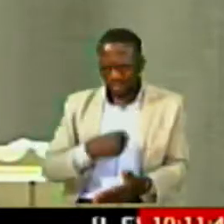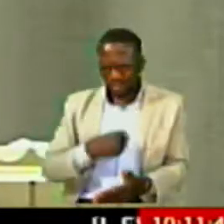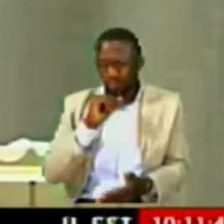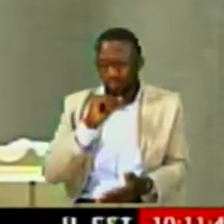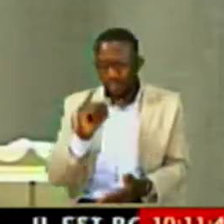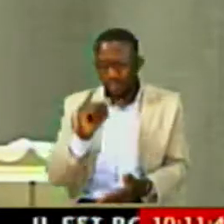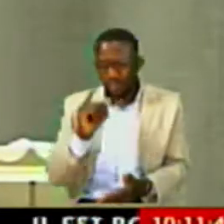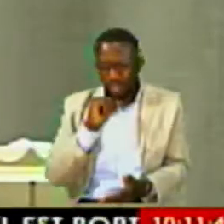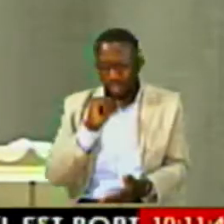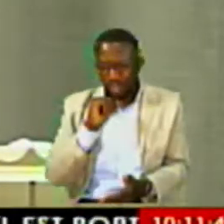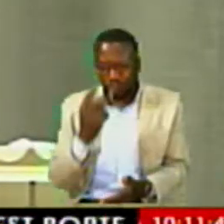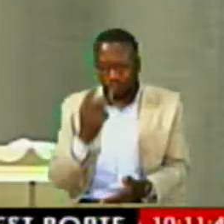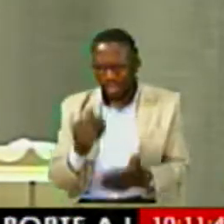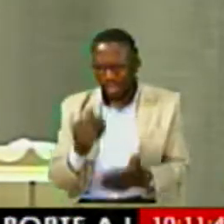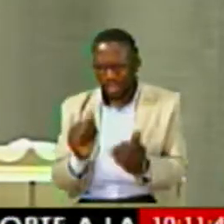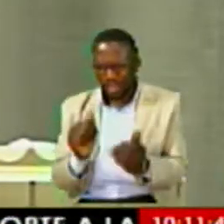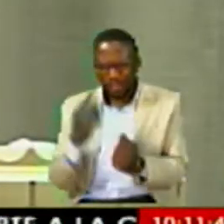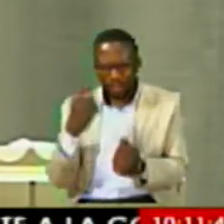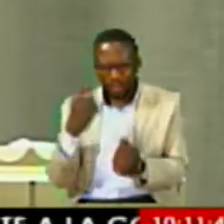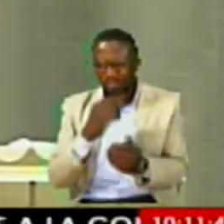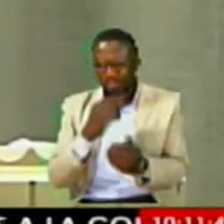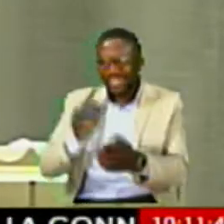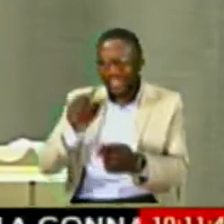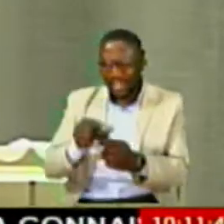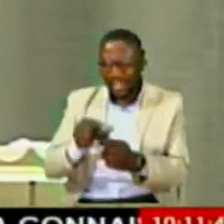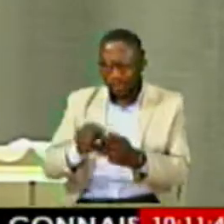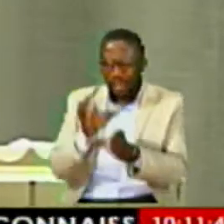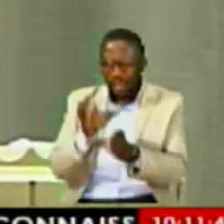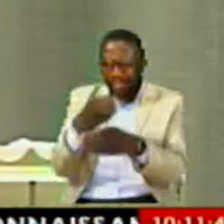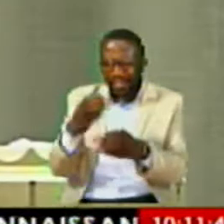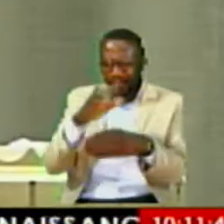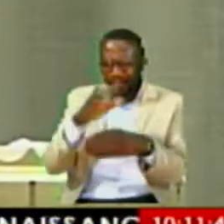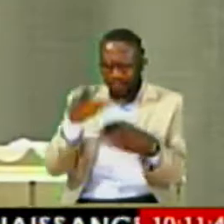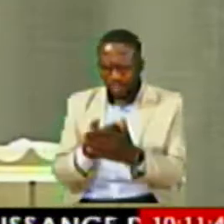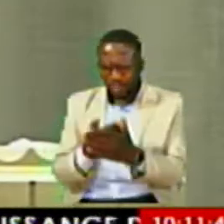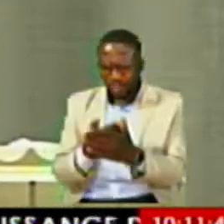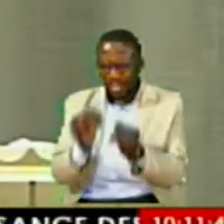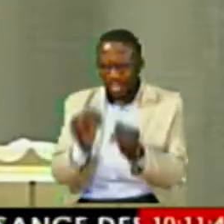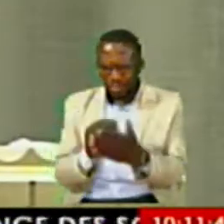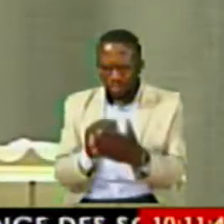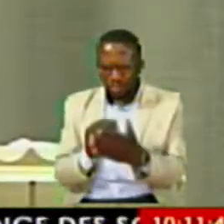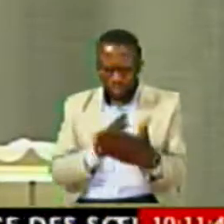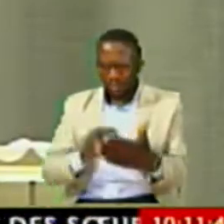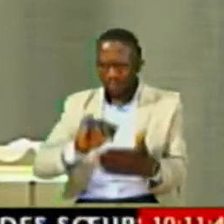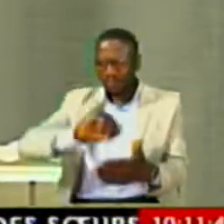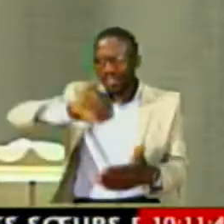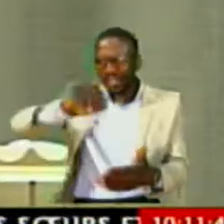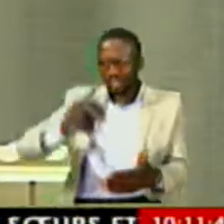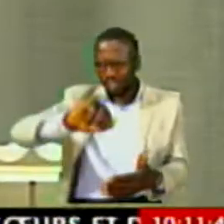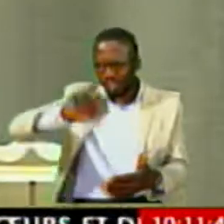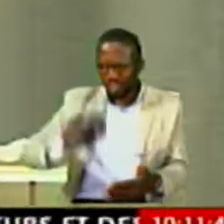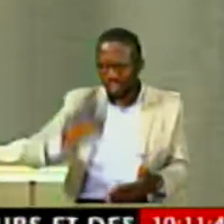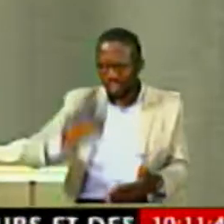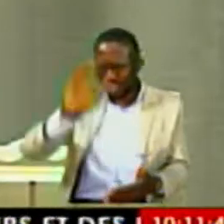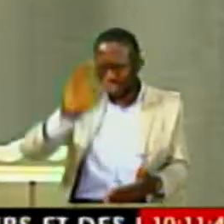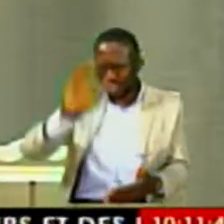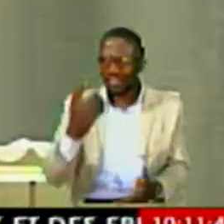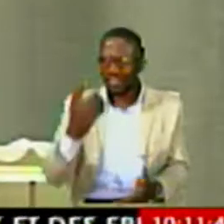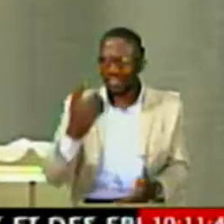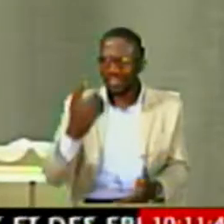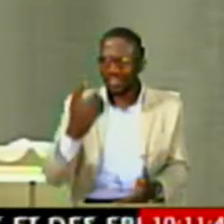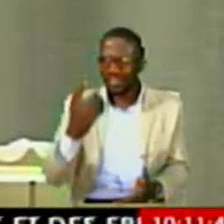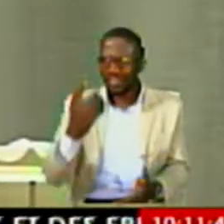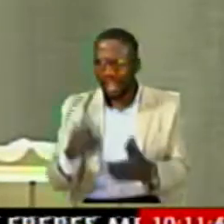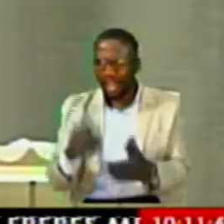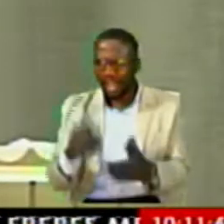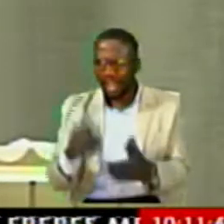was created, were created et by si the word allez of maintenant God. En Jean, chapitre now, 1, when you go in John 1, verse 1, verse 1,